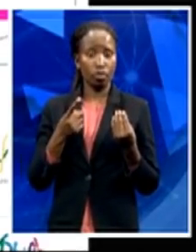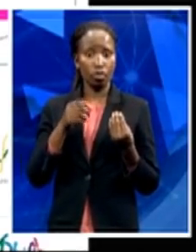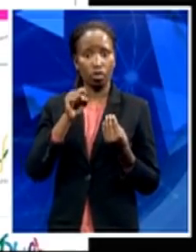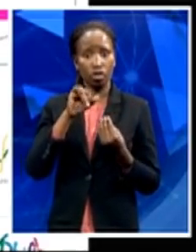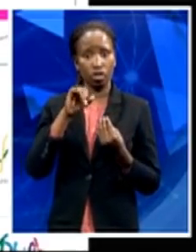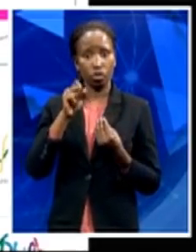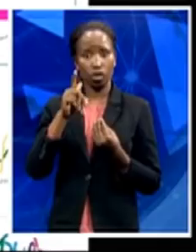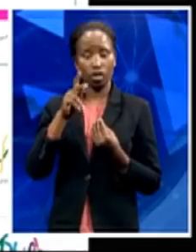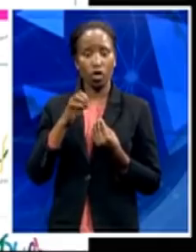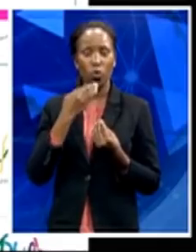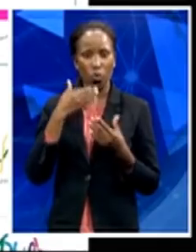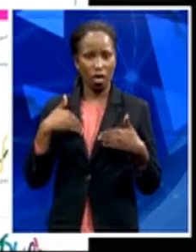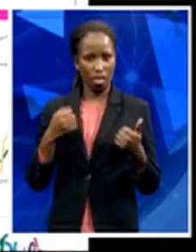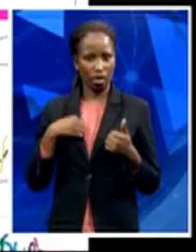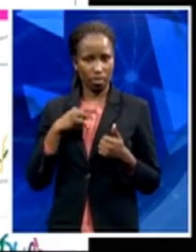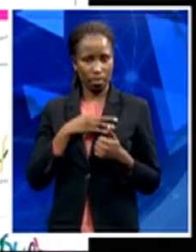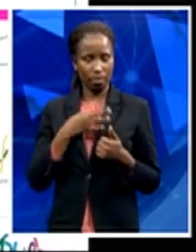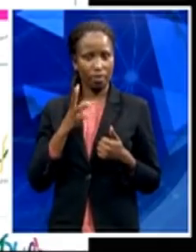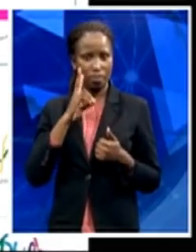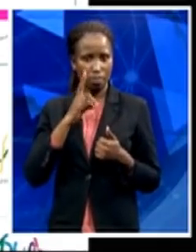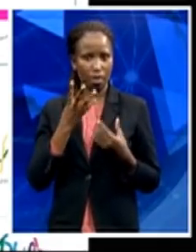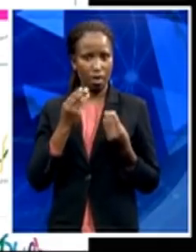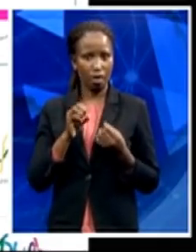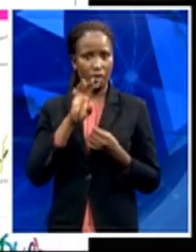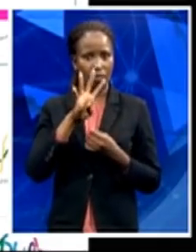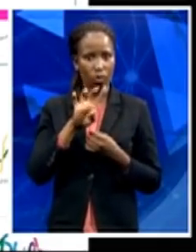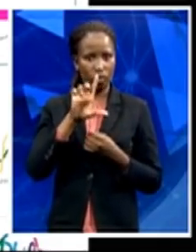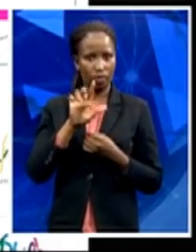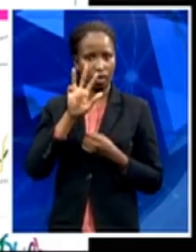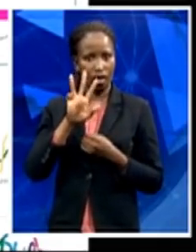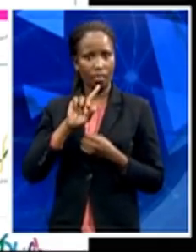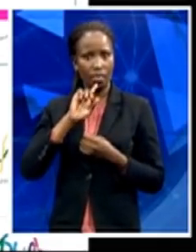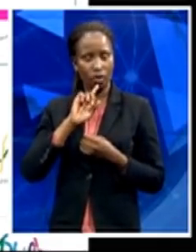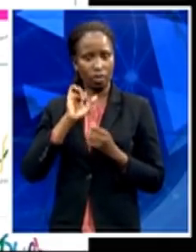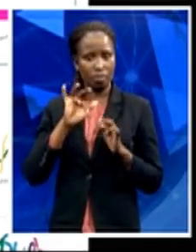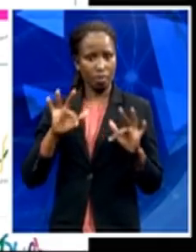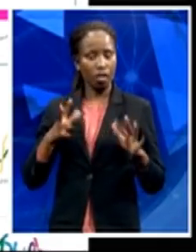the number of 479,000 people, and Gauteng has